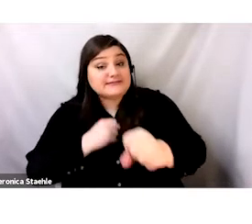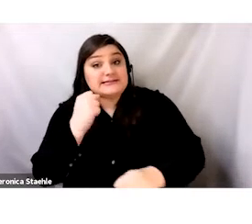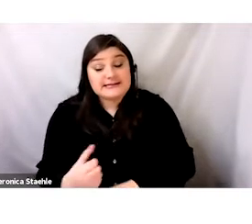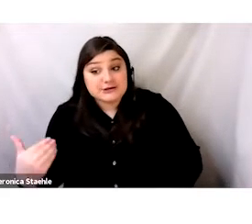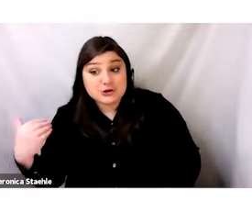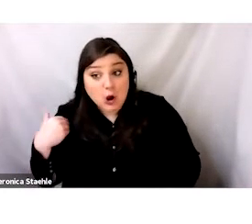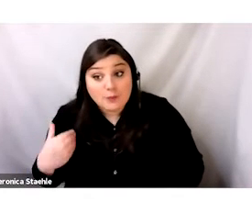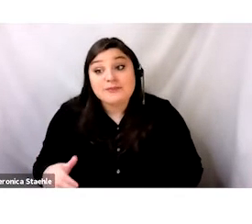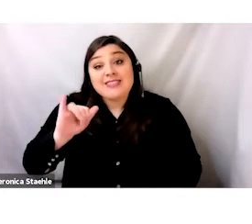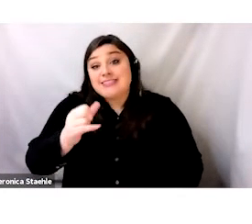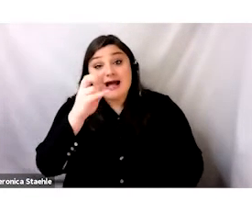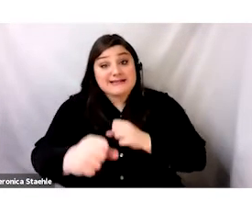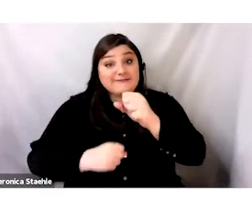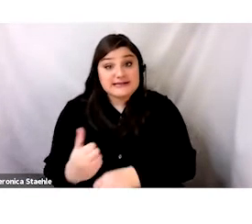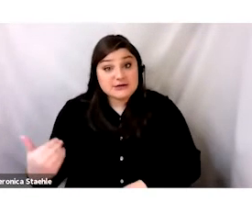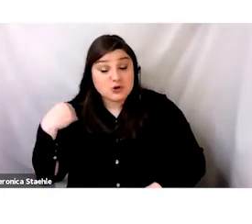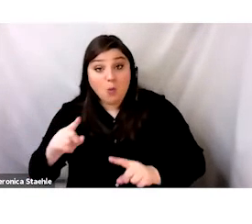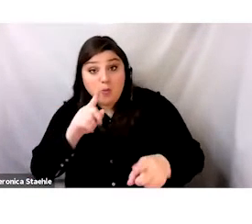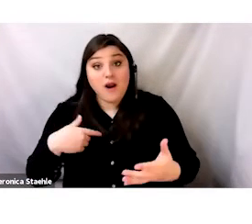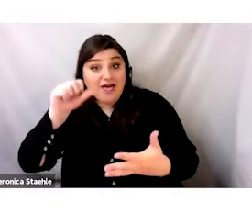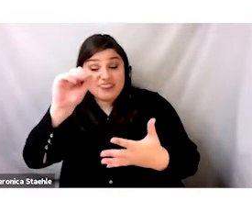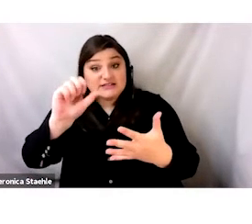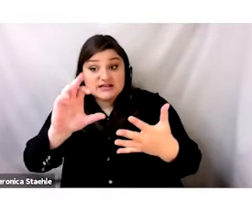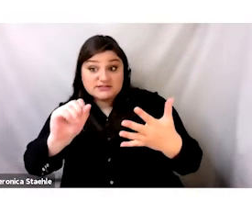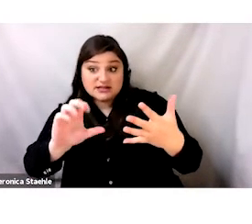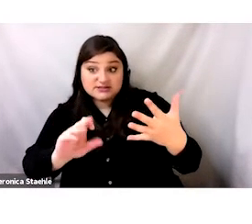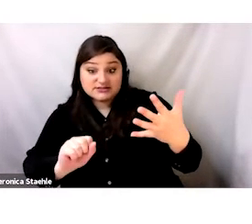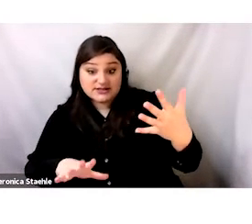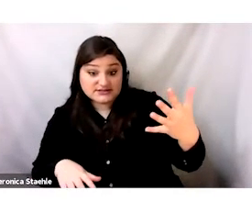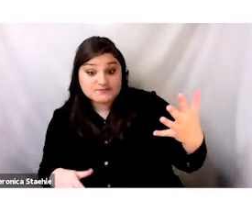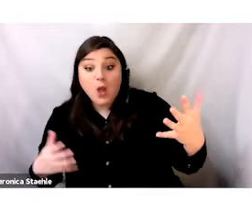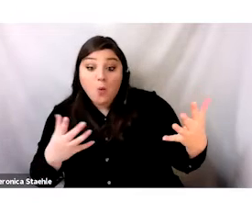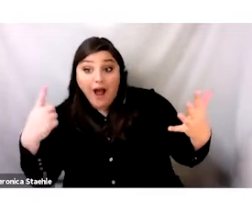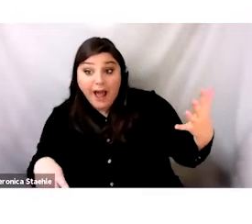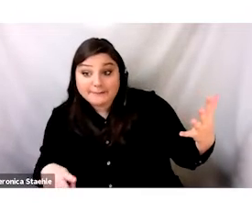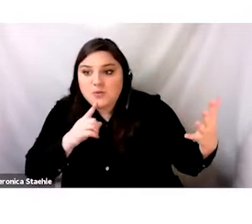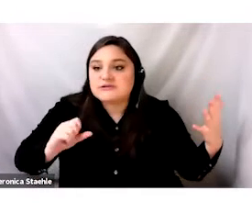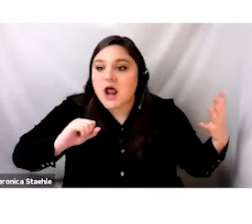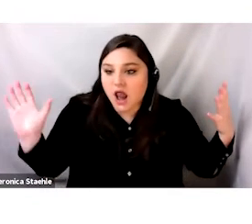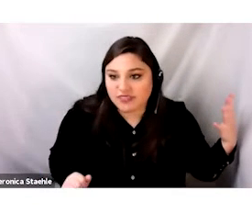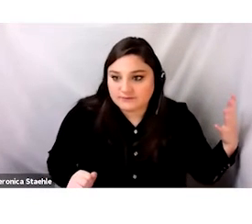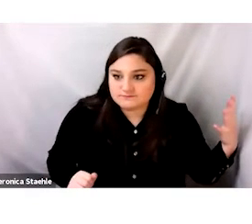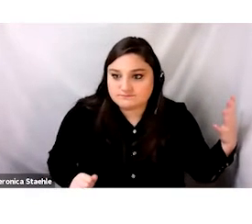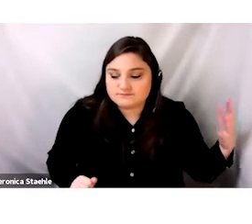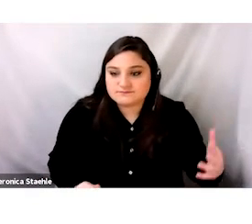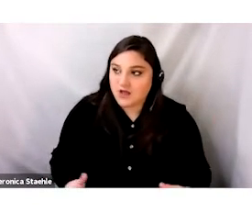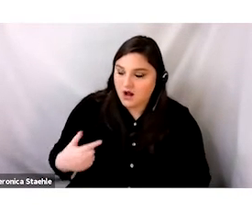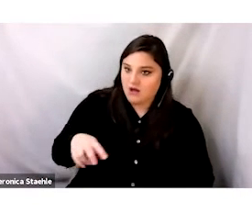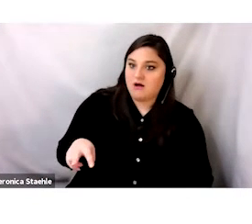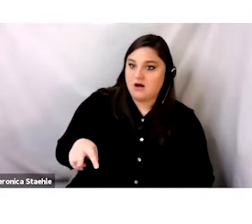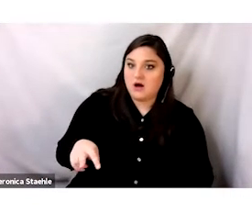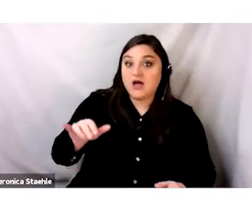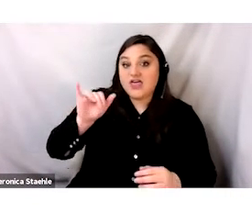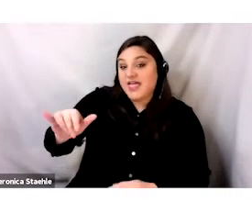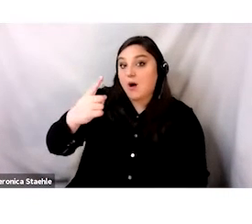here's what occurred with that report. Nothing. Right? And what I appreciate about her and others like